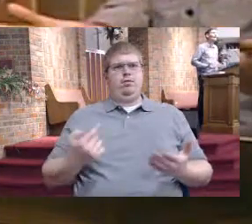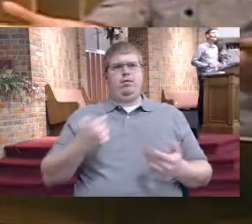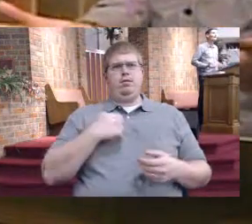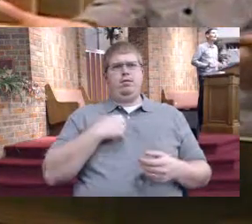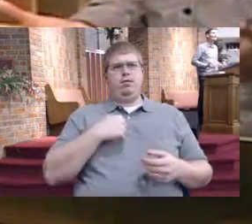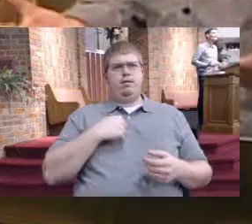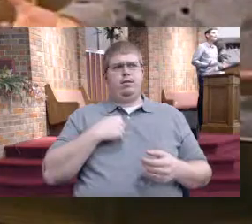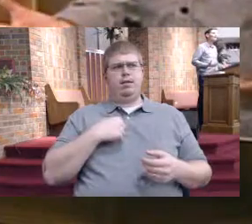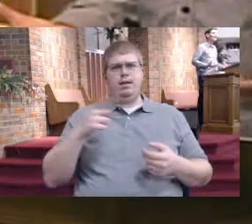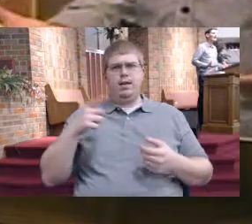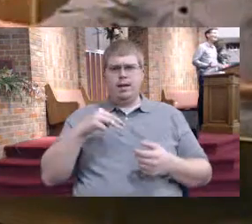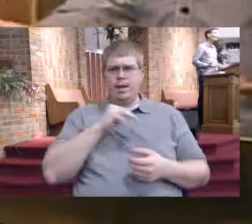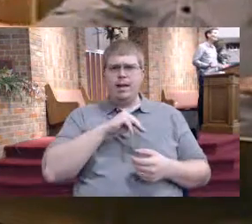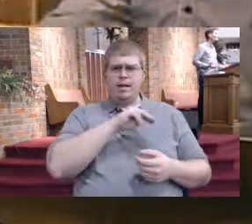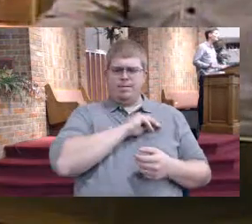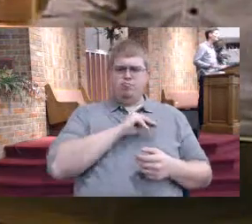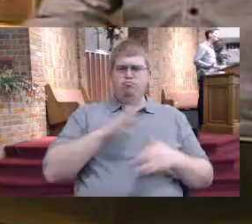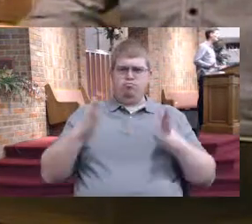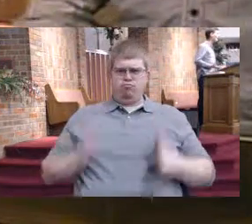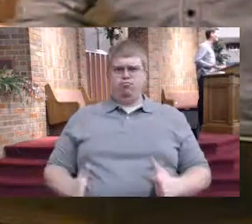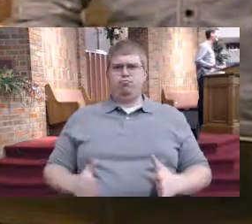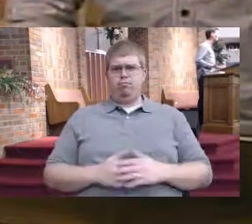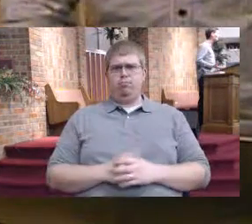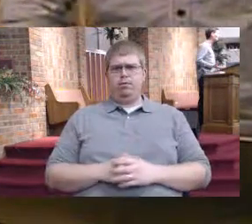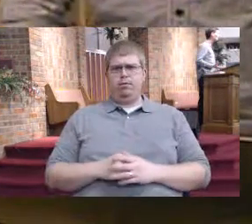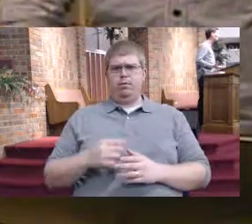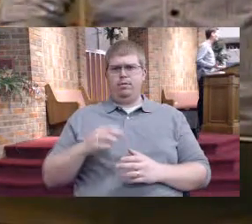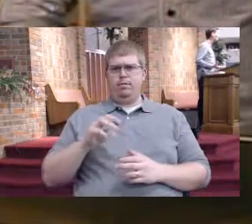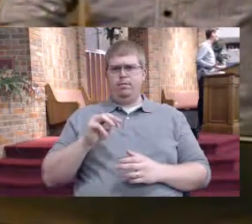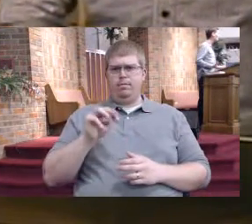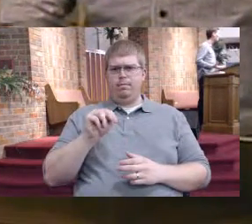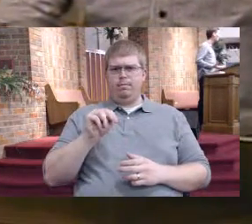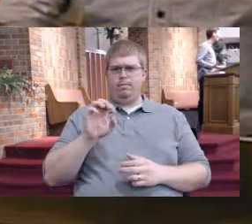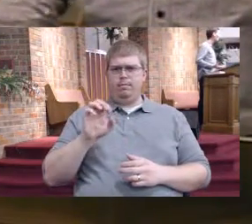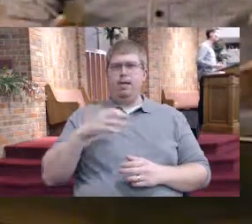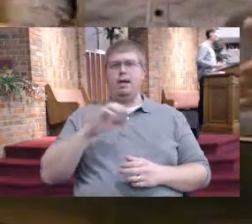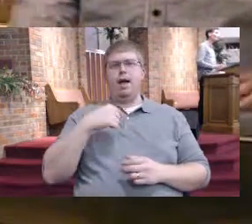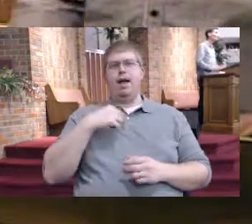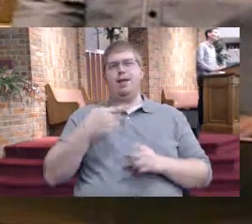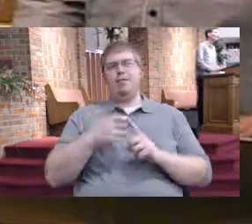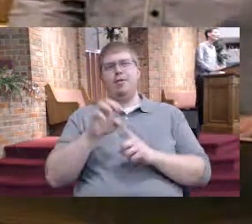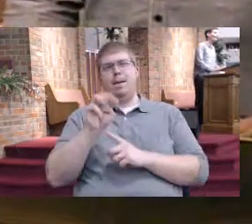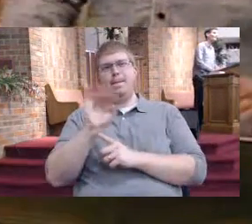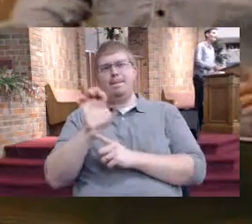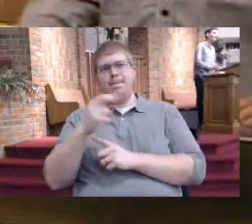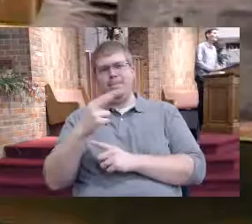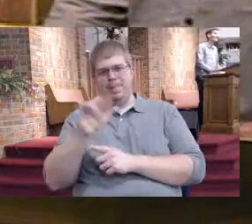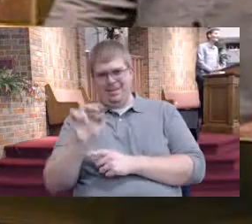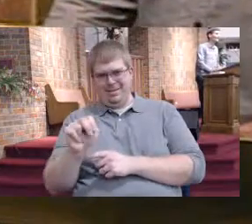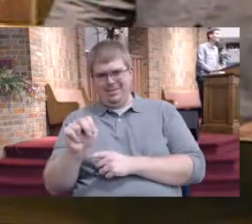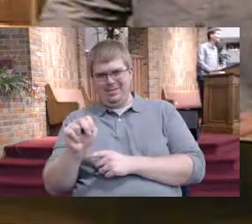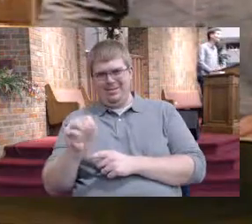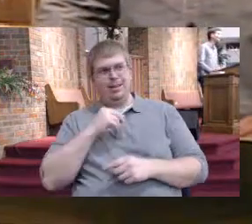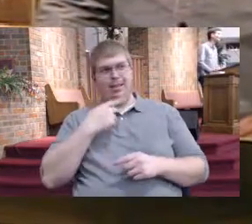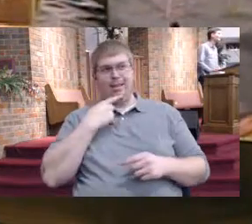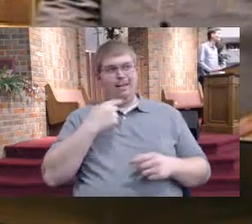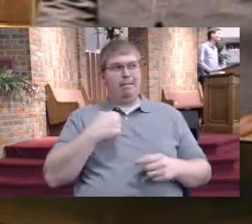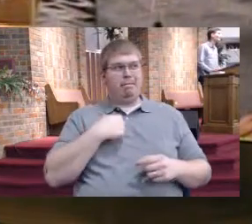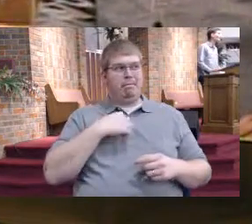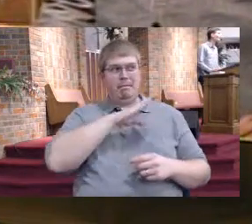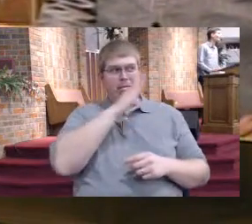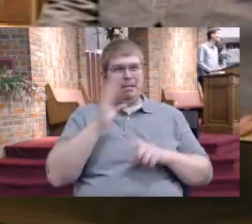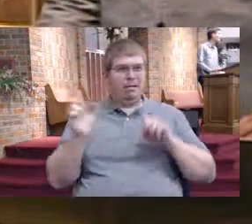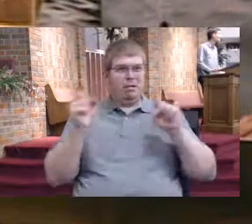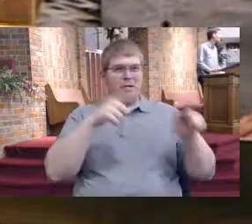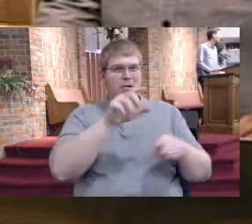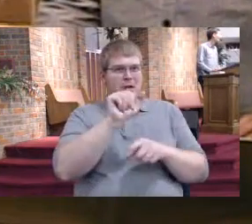Michigander, I have no business being down here in the great state of Alabama. I've never been to Alabama until last night